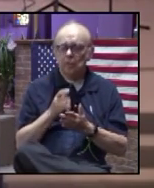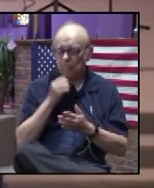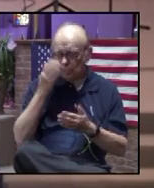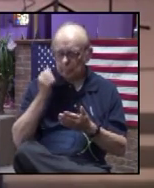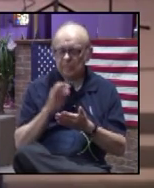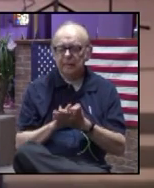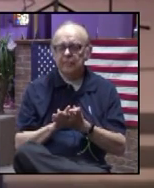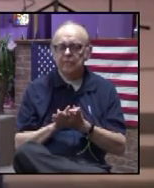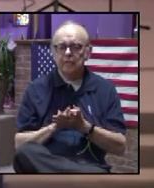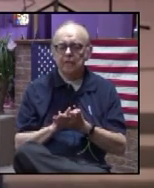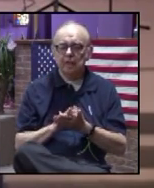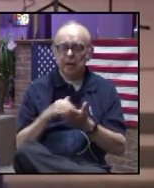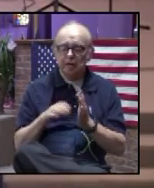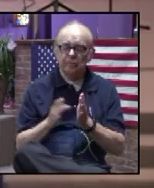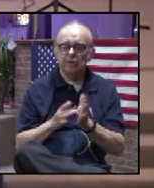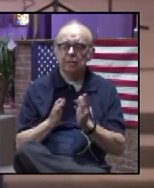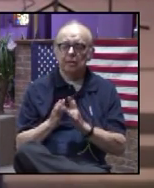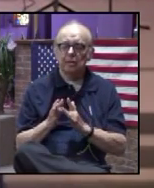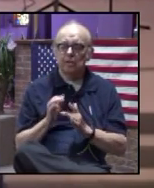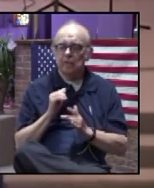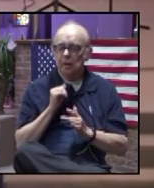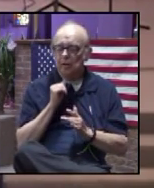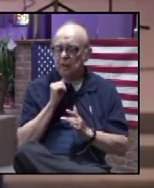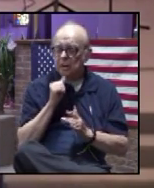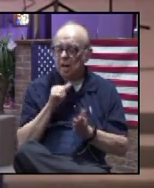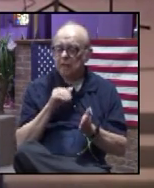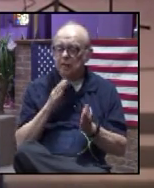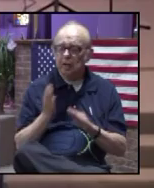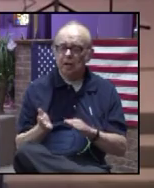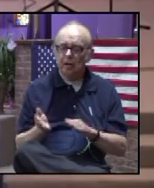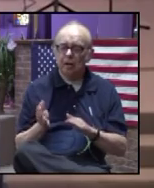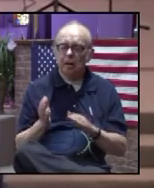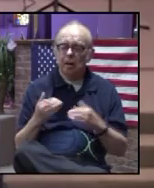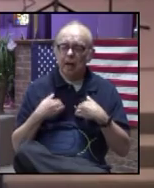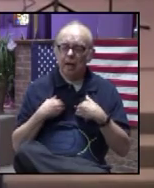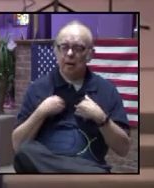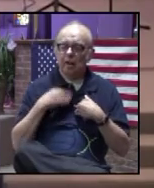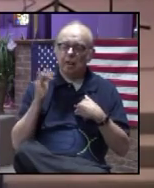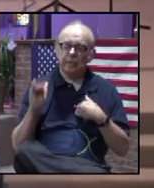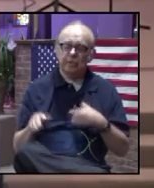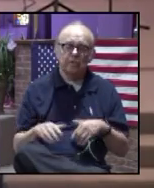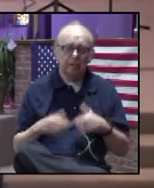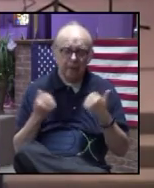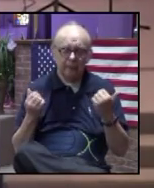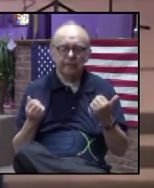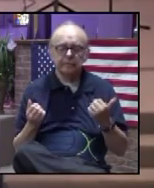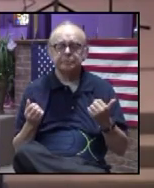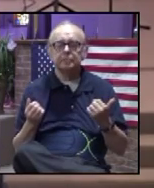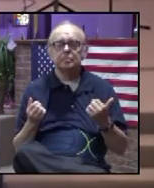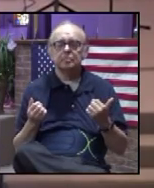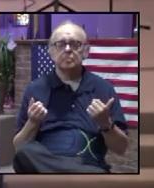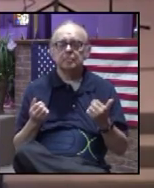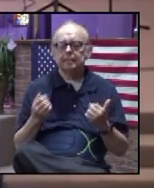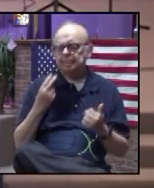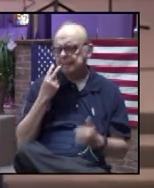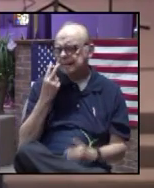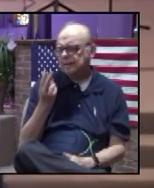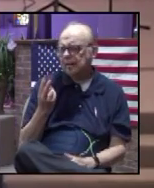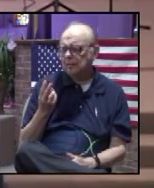believeth in him will not perish, but have eternal life. And you